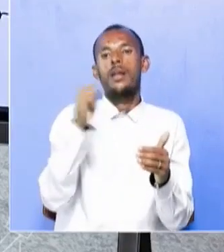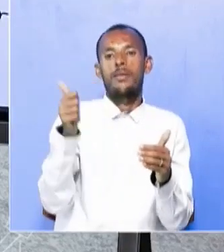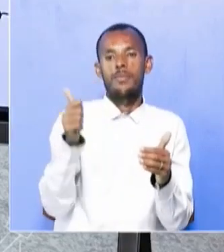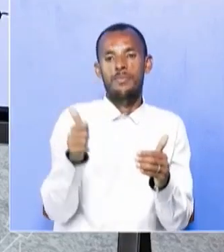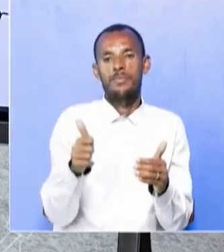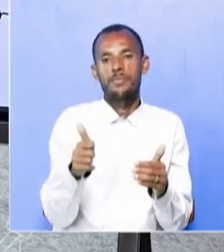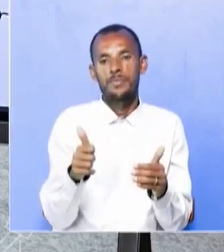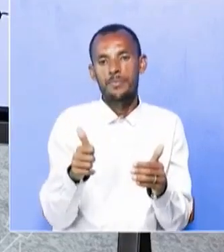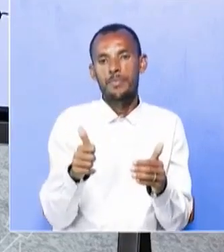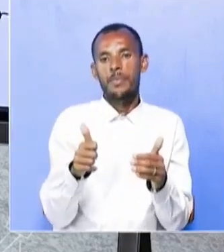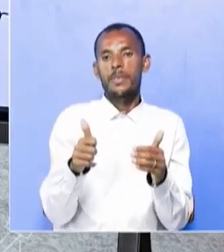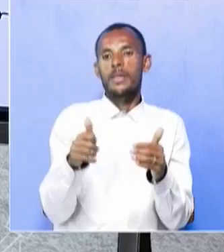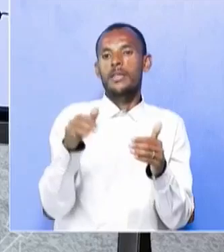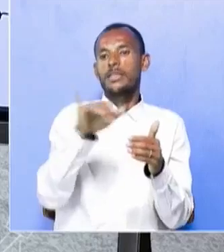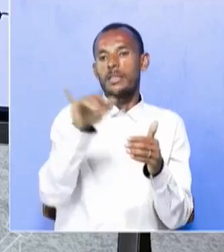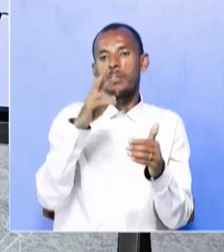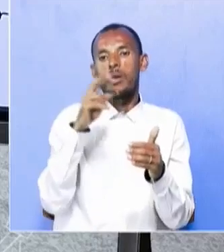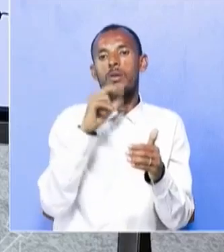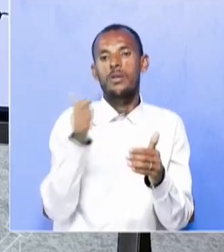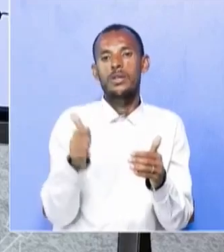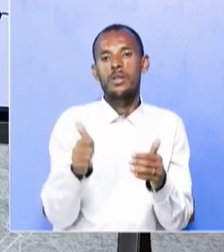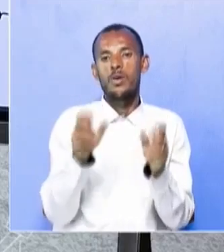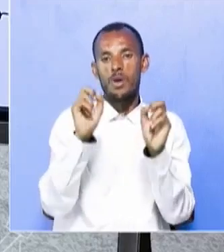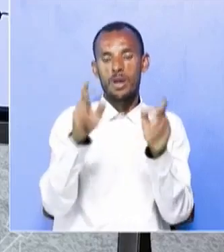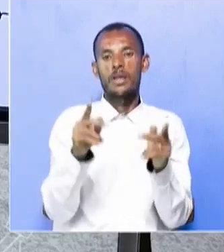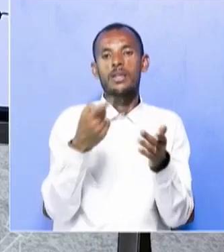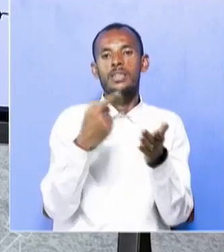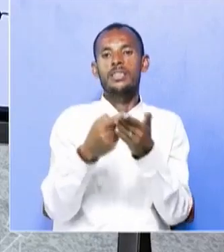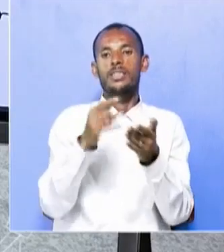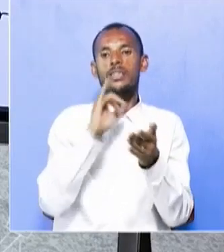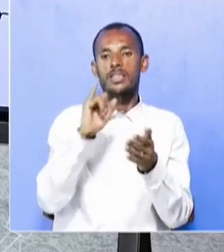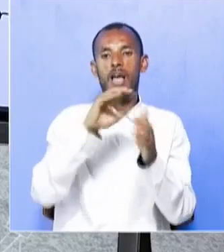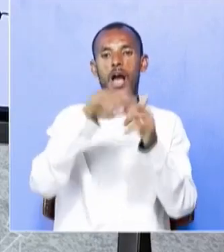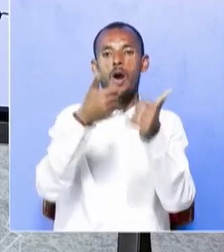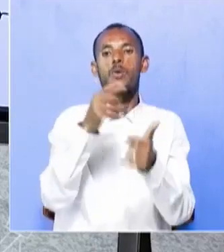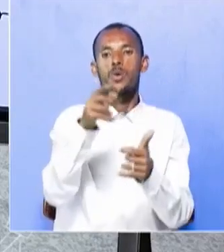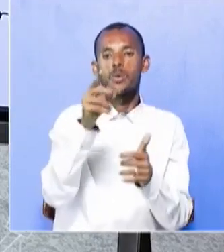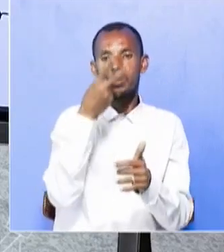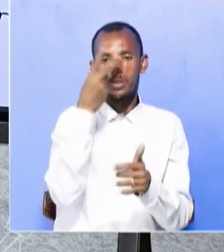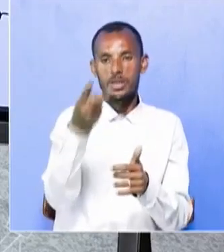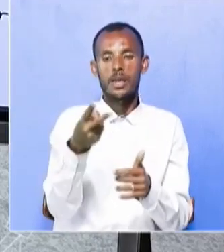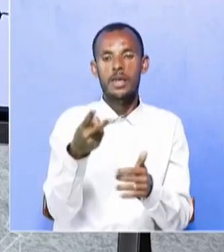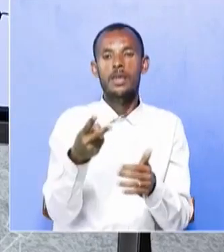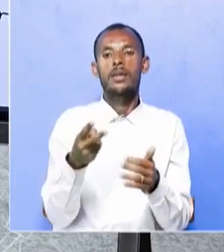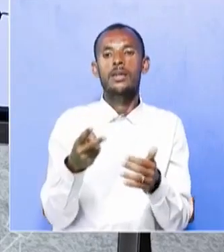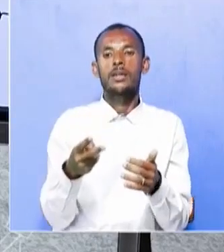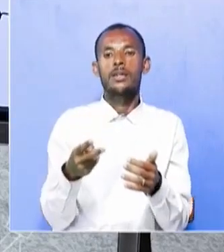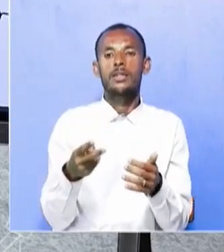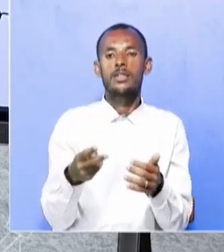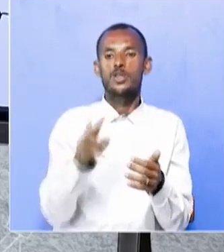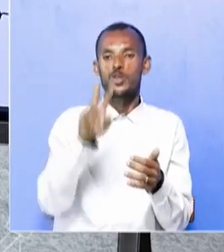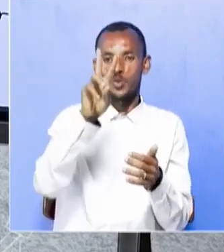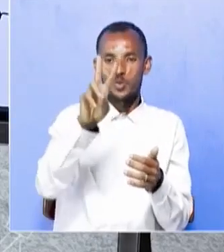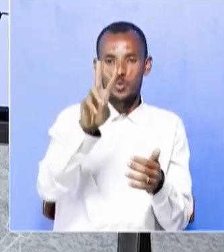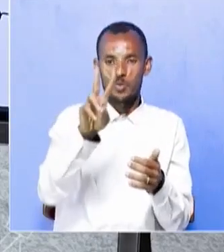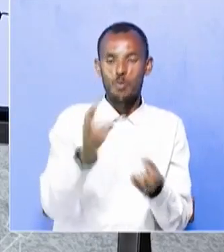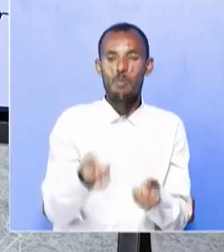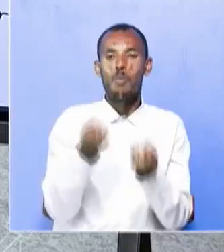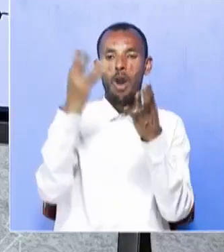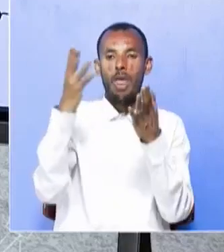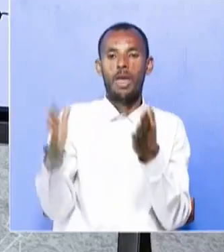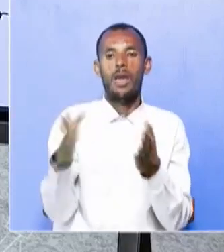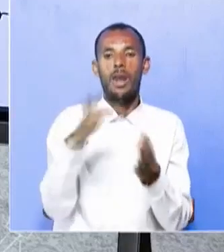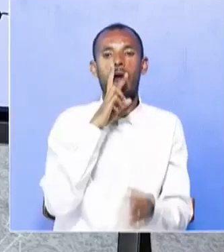corresponding sides are the same or not. Okay, this is how you check whether two